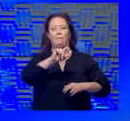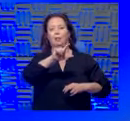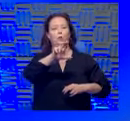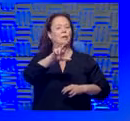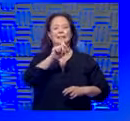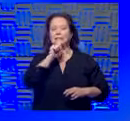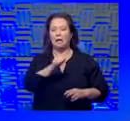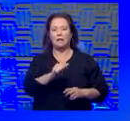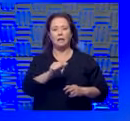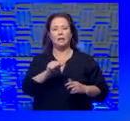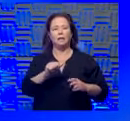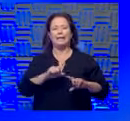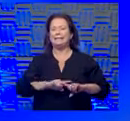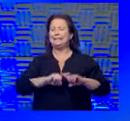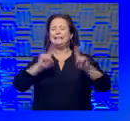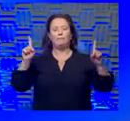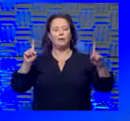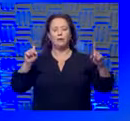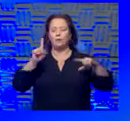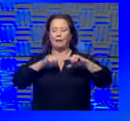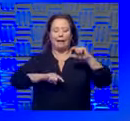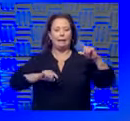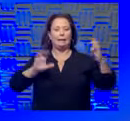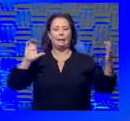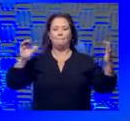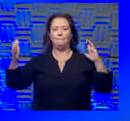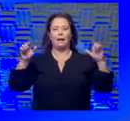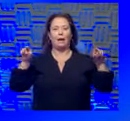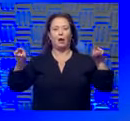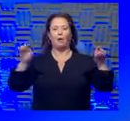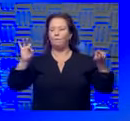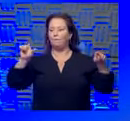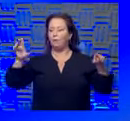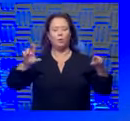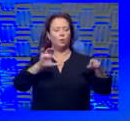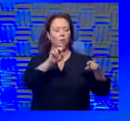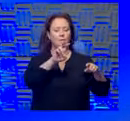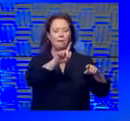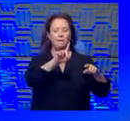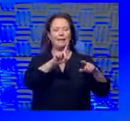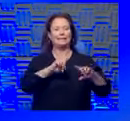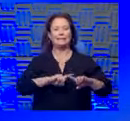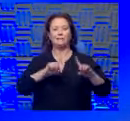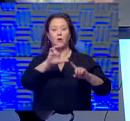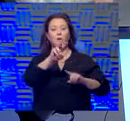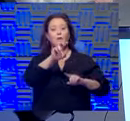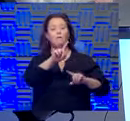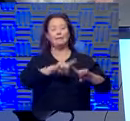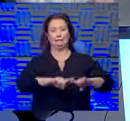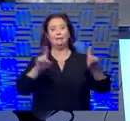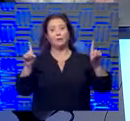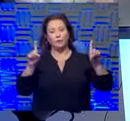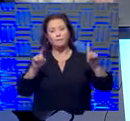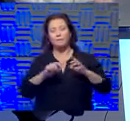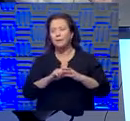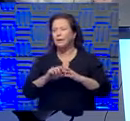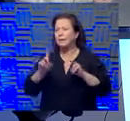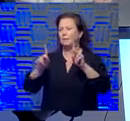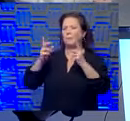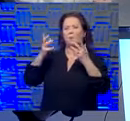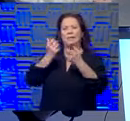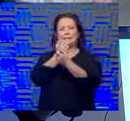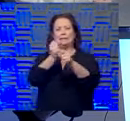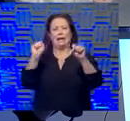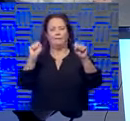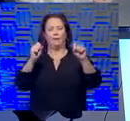It's apples to grapefruits. It's very, very different than influenza for that. I think folks want to find safety and they